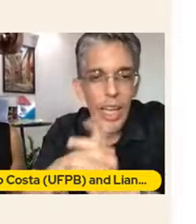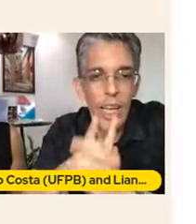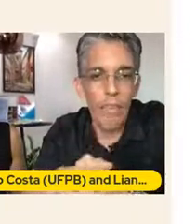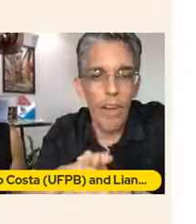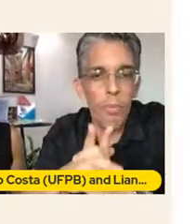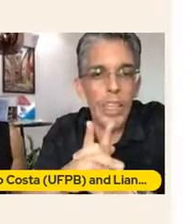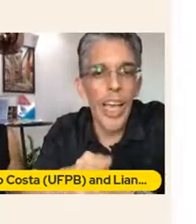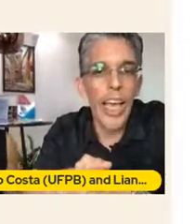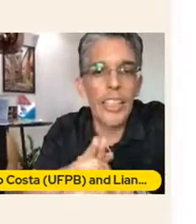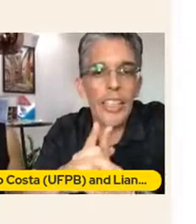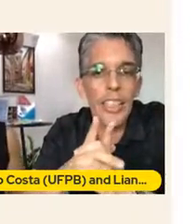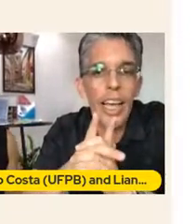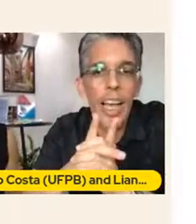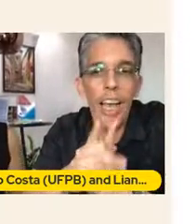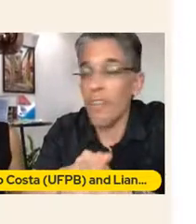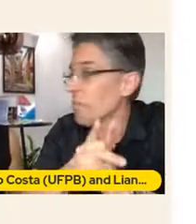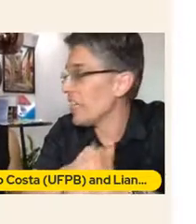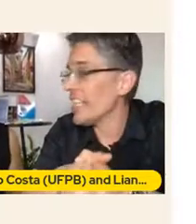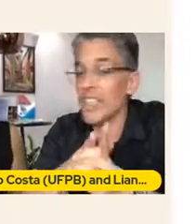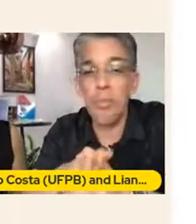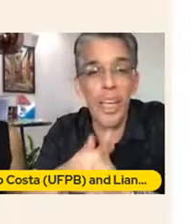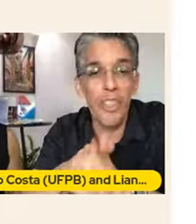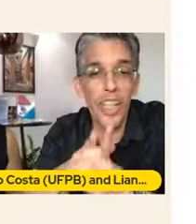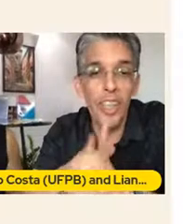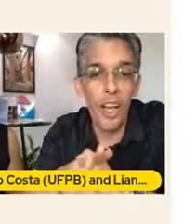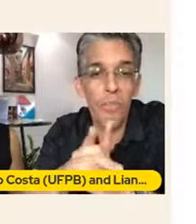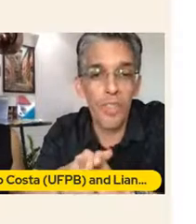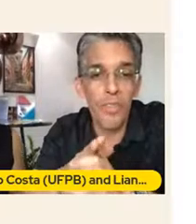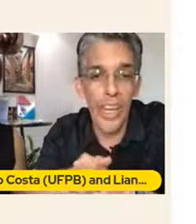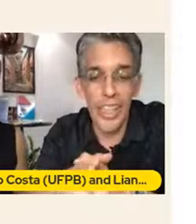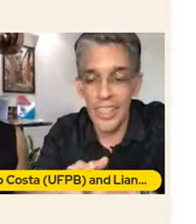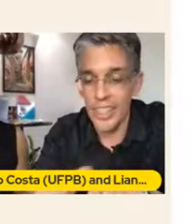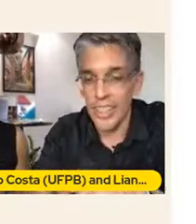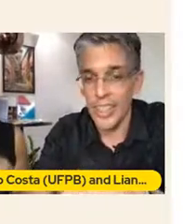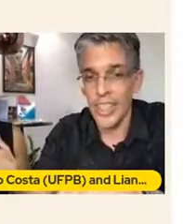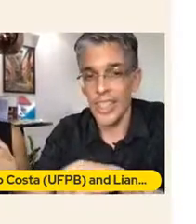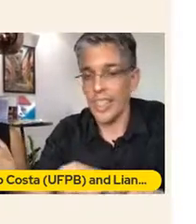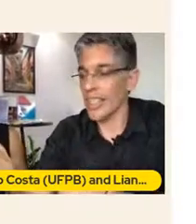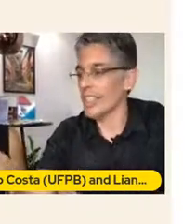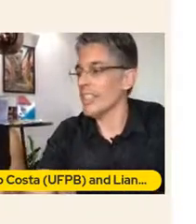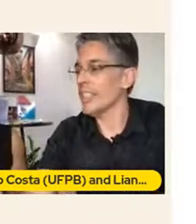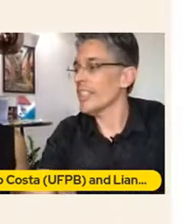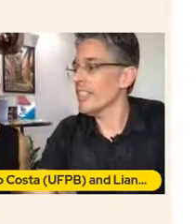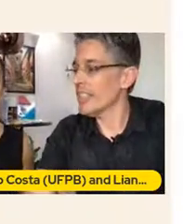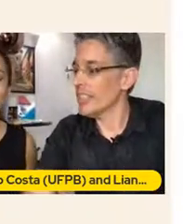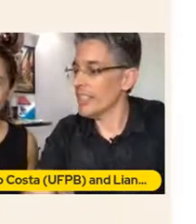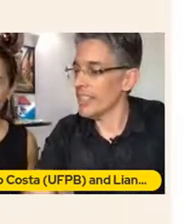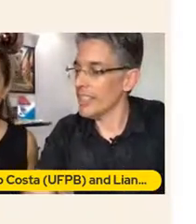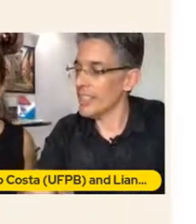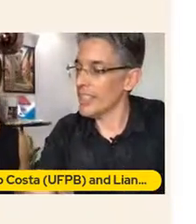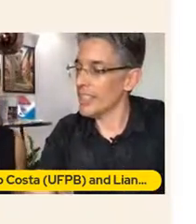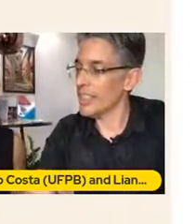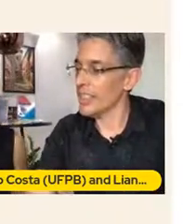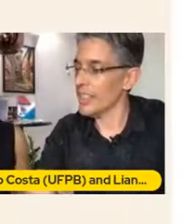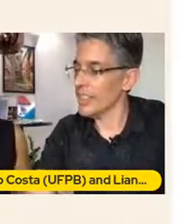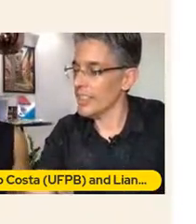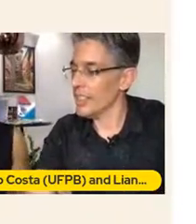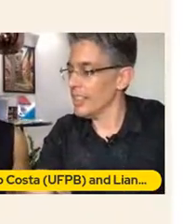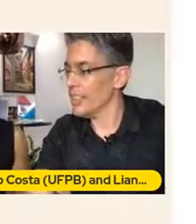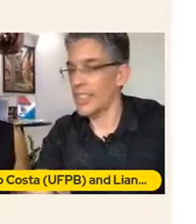EFOPLI@gmail.com. Don't forget. Oh my God. So Jess,